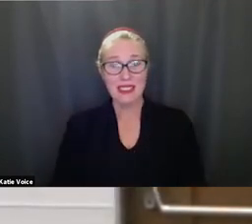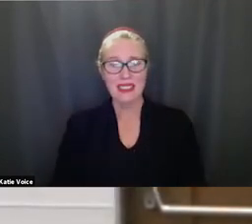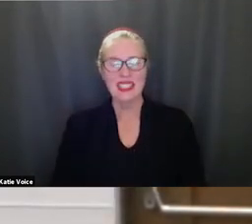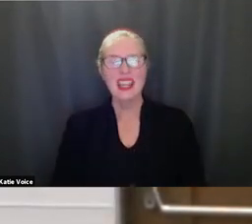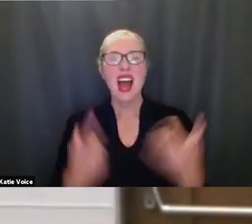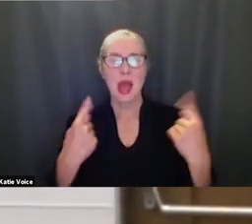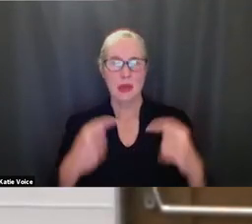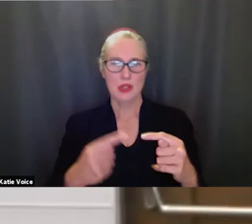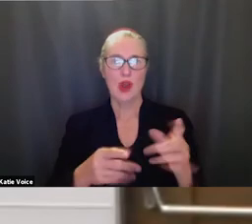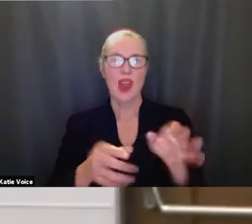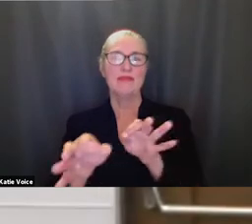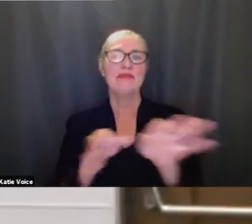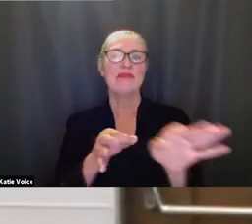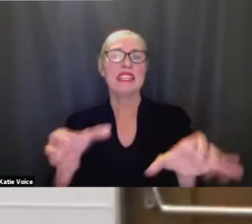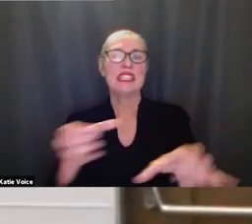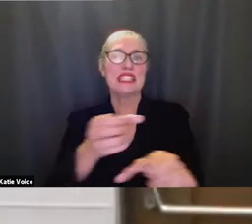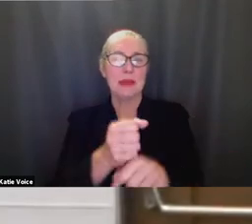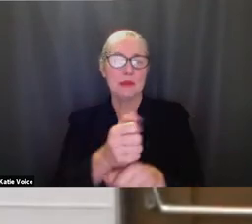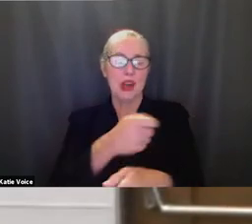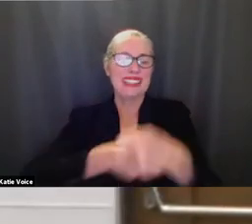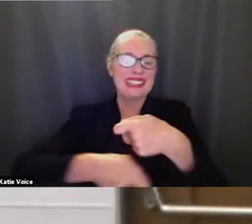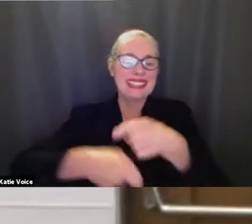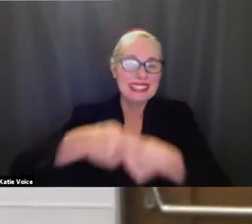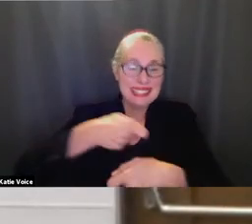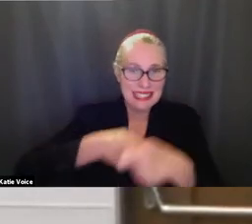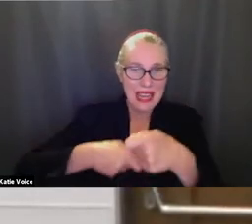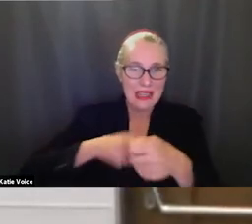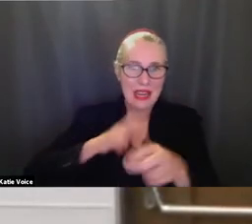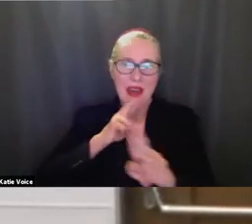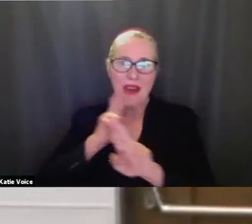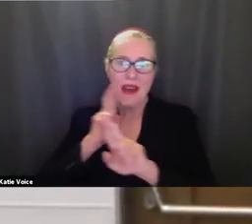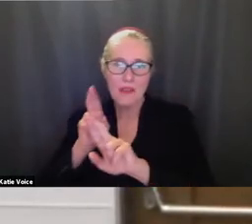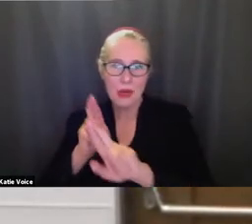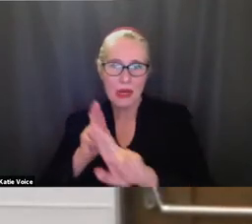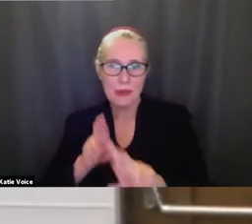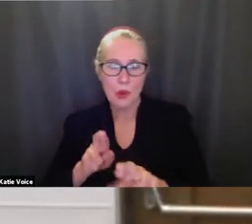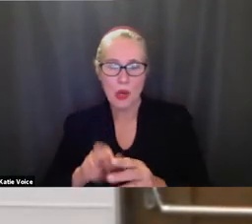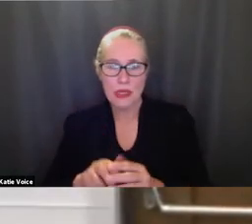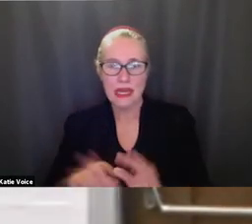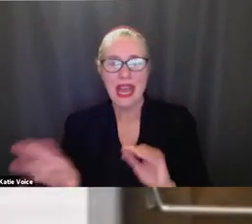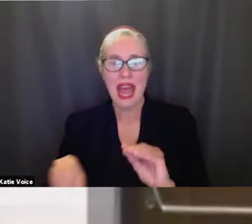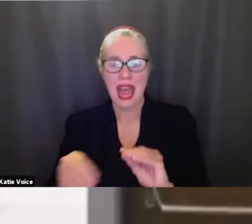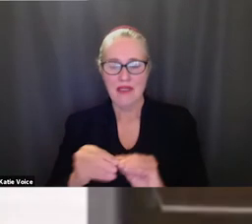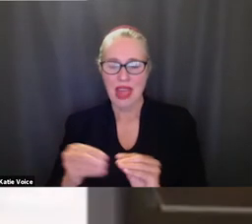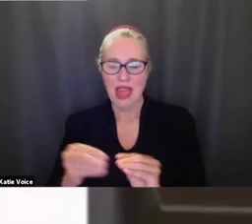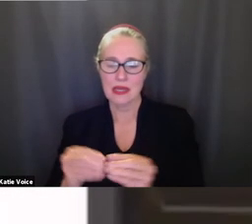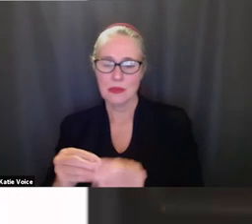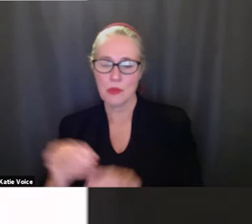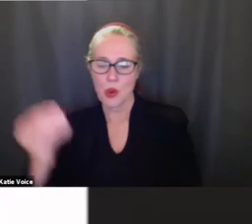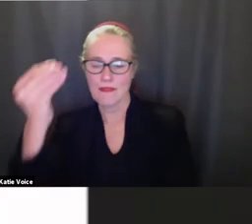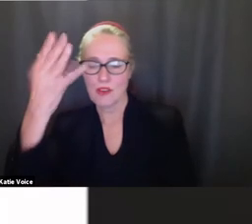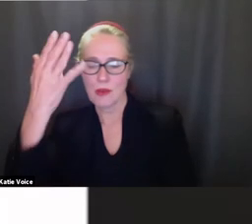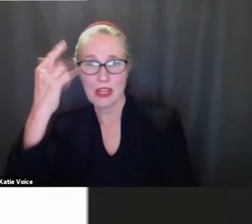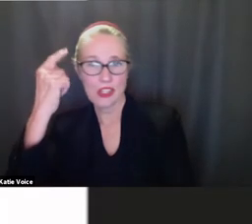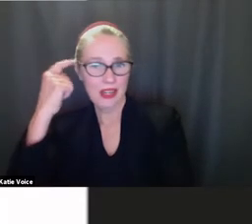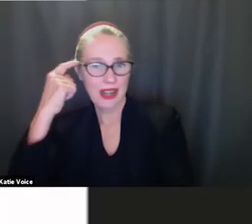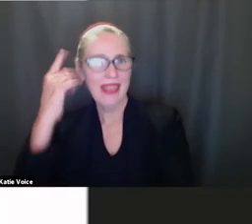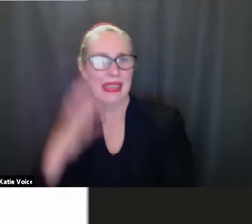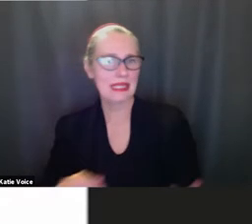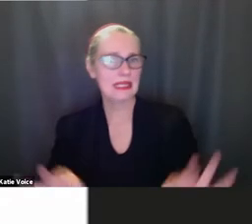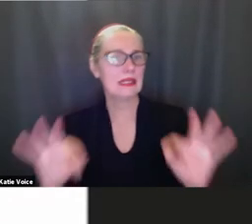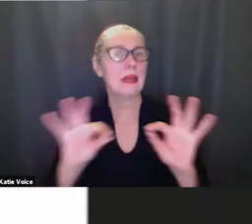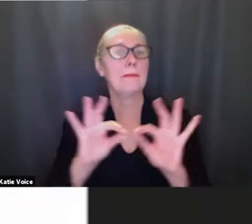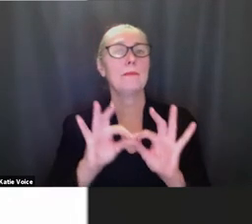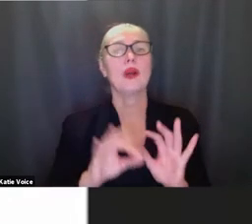that in lieu of a report and also i've added some additional information that i think is important